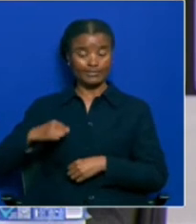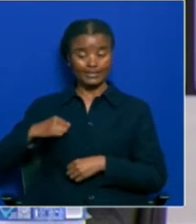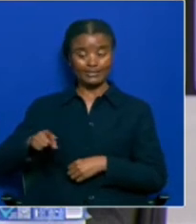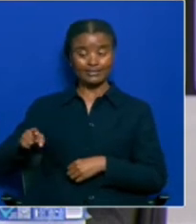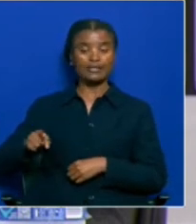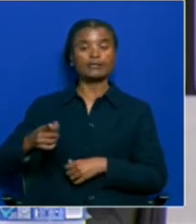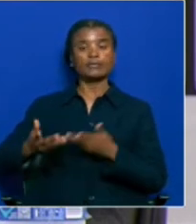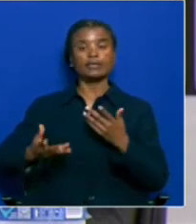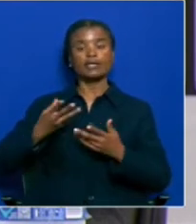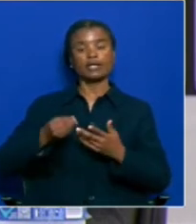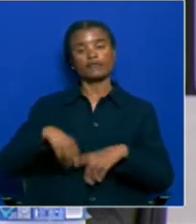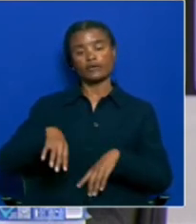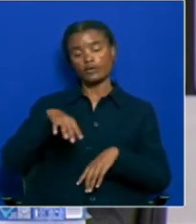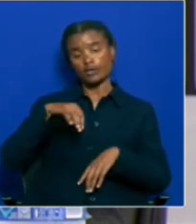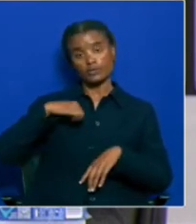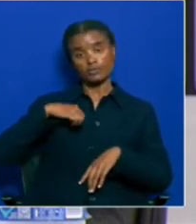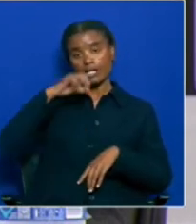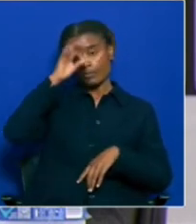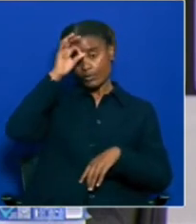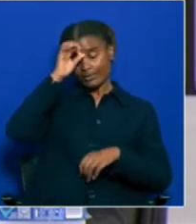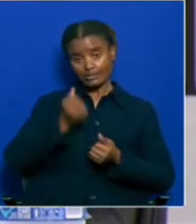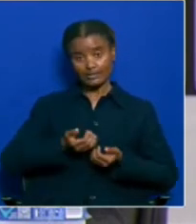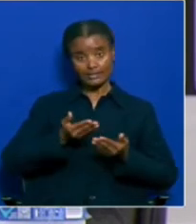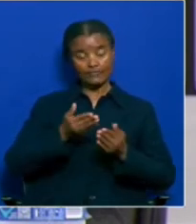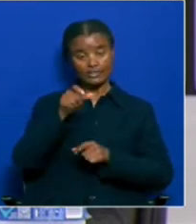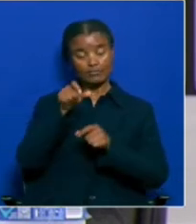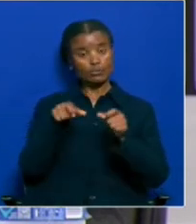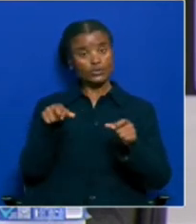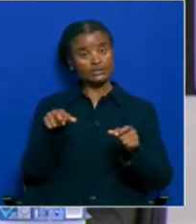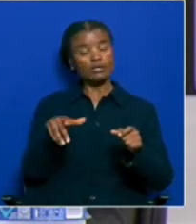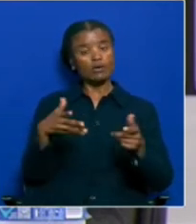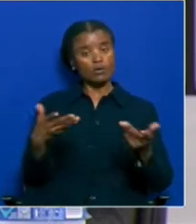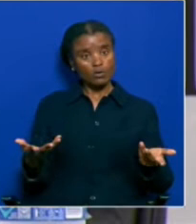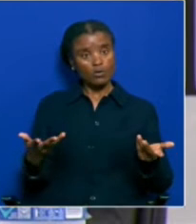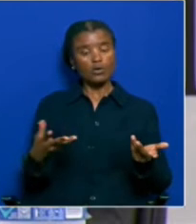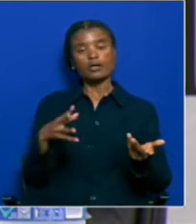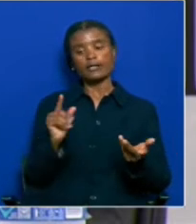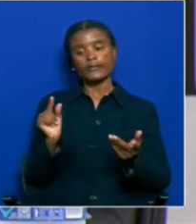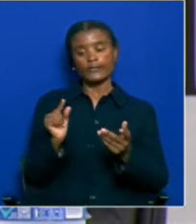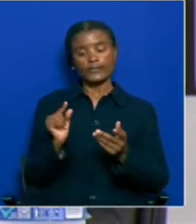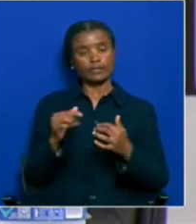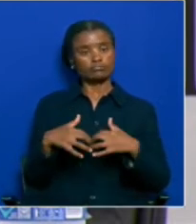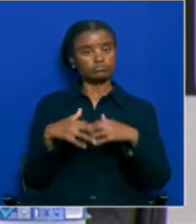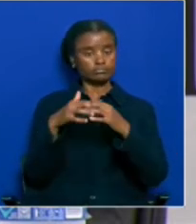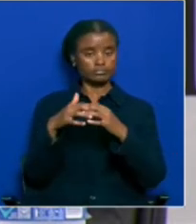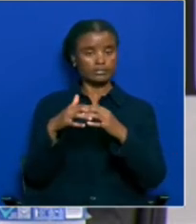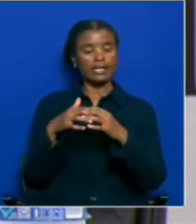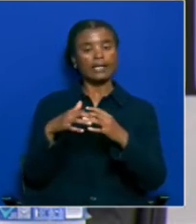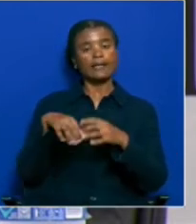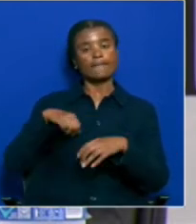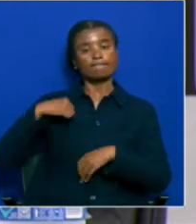police service or who are on the verge of establishing such municipal police services. Other agreement with